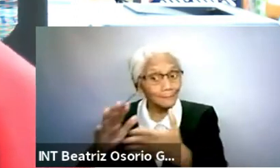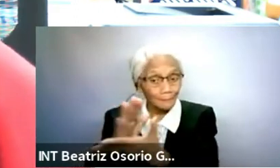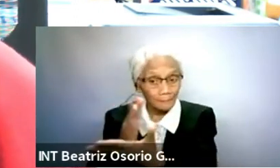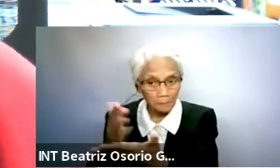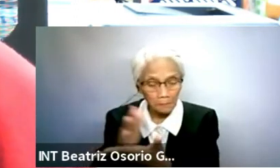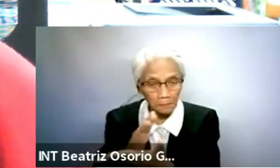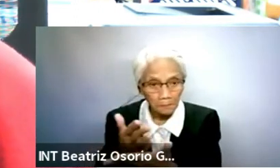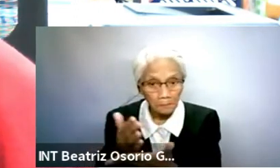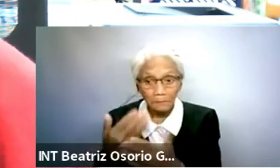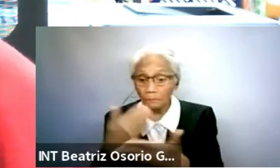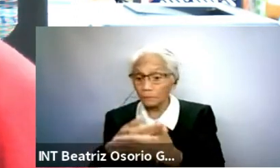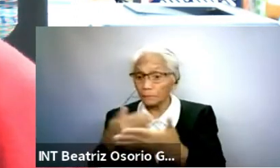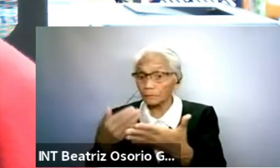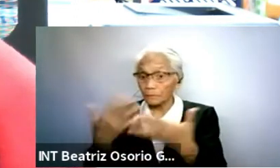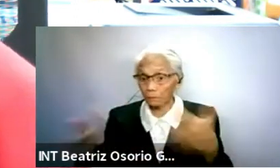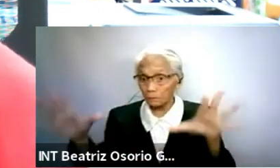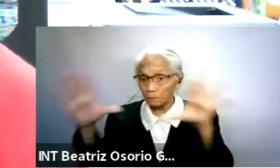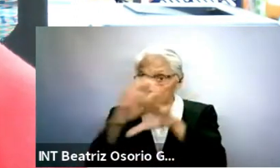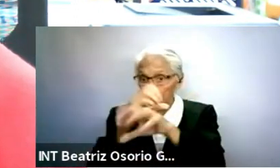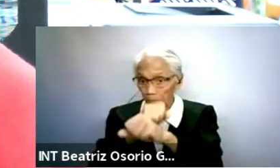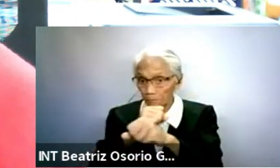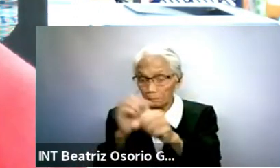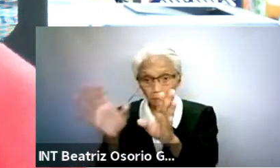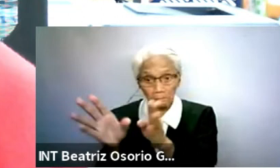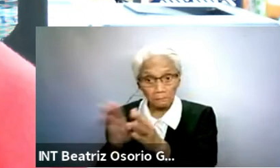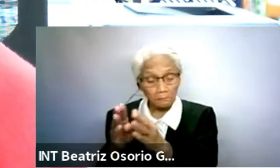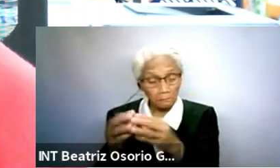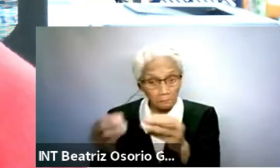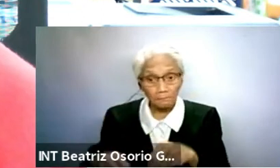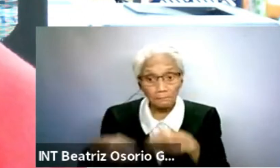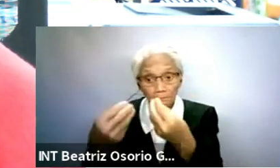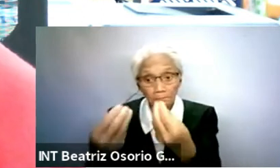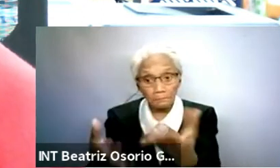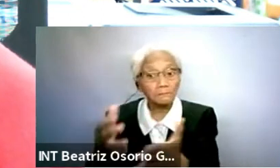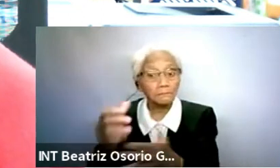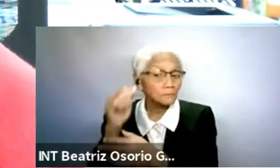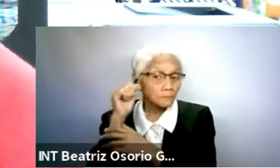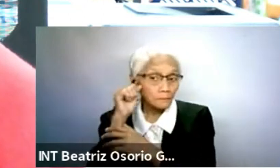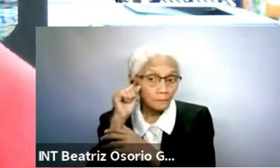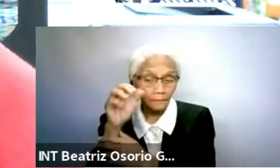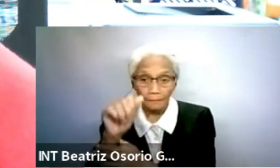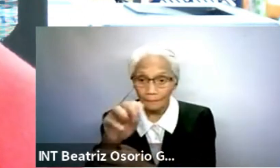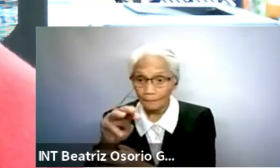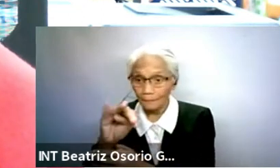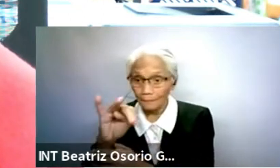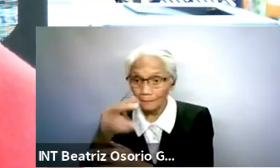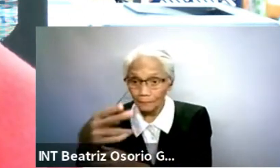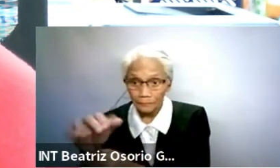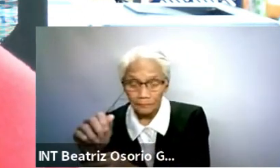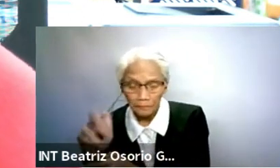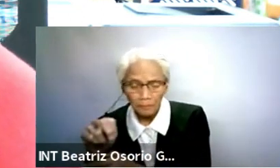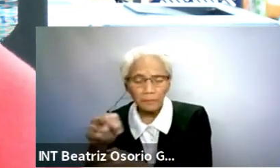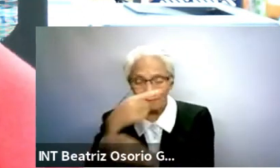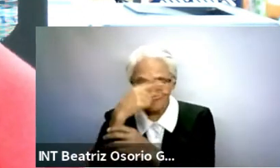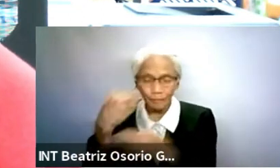we end the session, maybe I pass it to Amihan. She has something to